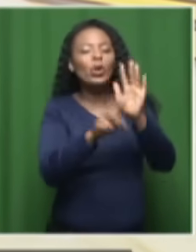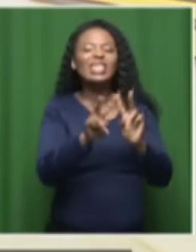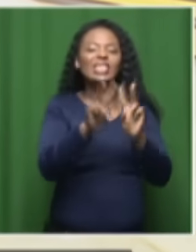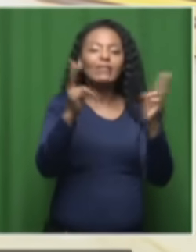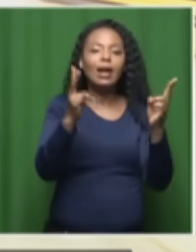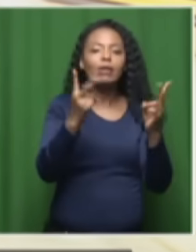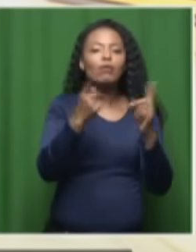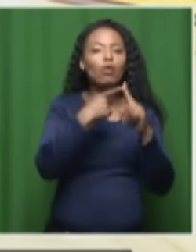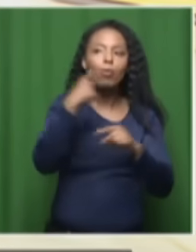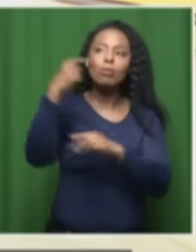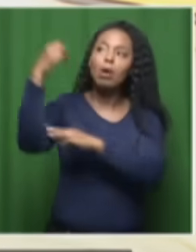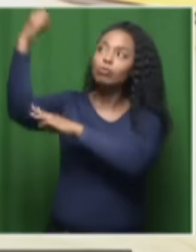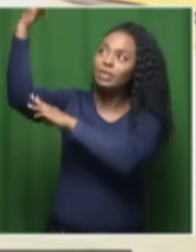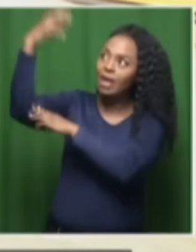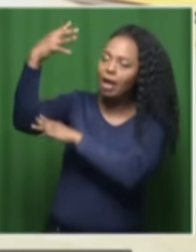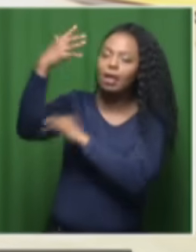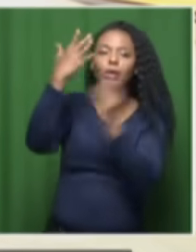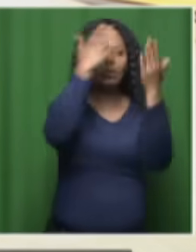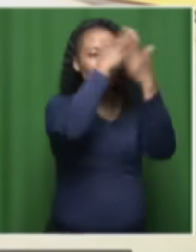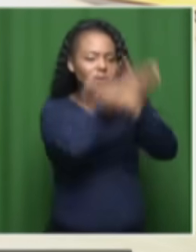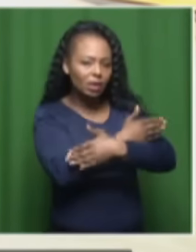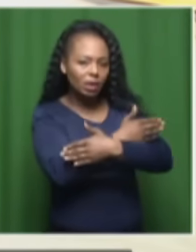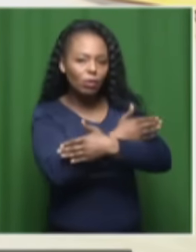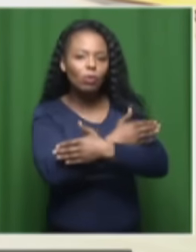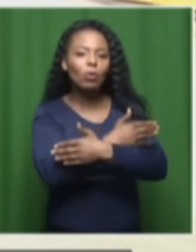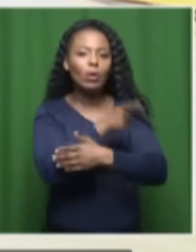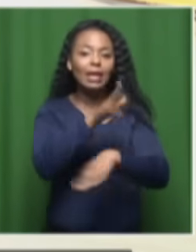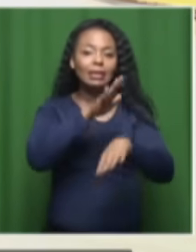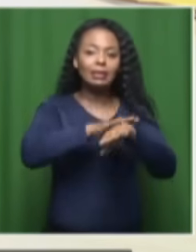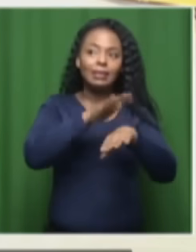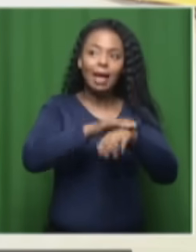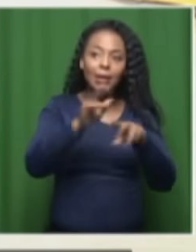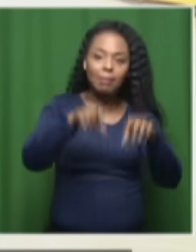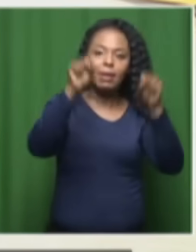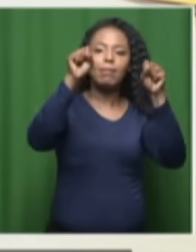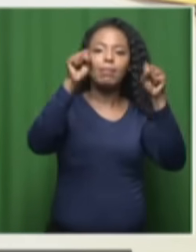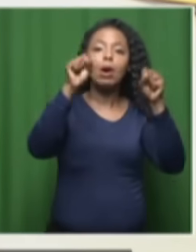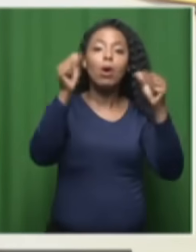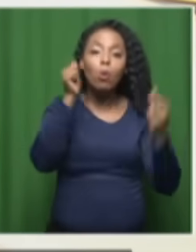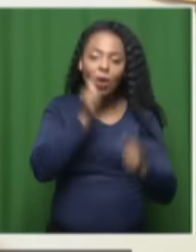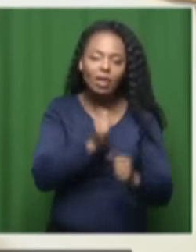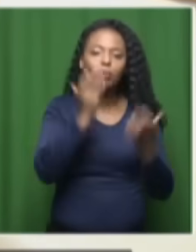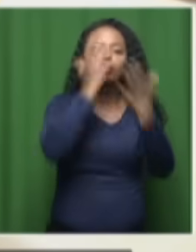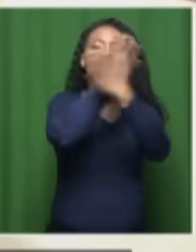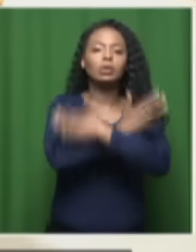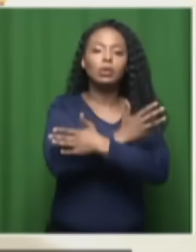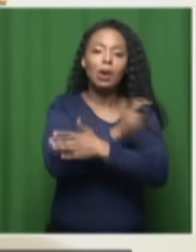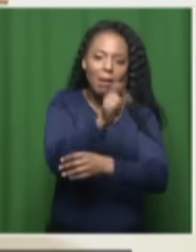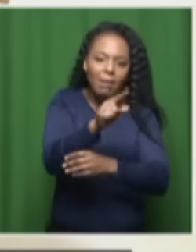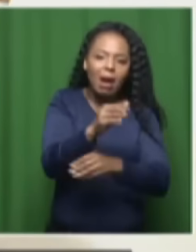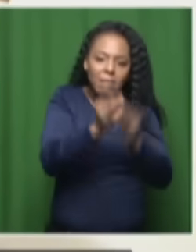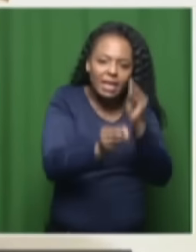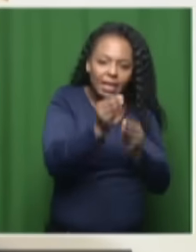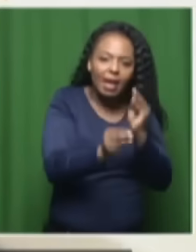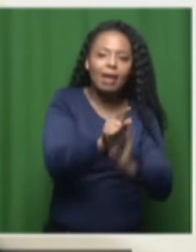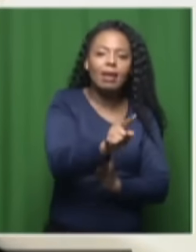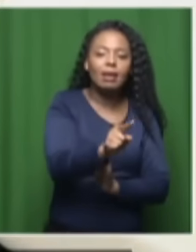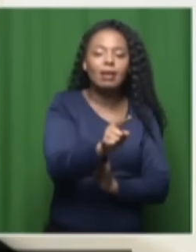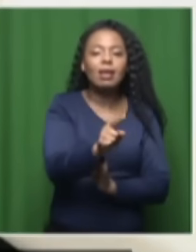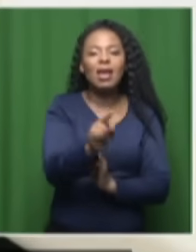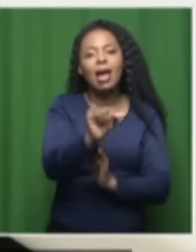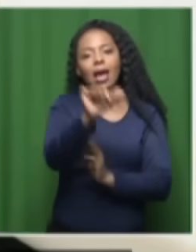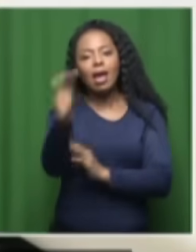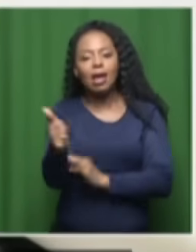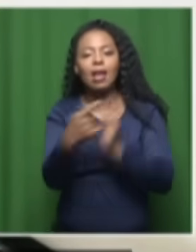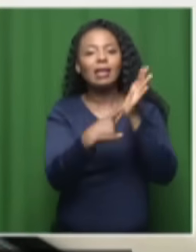generally. So we tend to do more at peak times and a bit less at night. But it's a very disturbing trend. And if you look at the next slide,